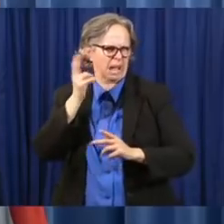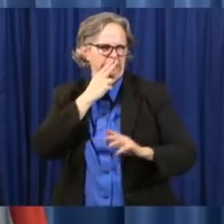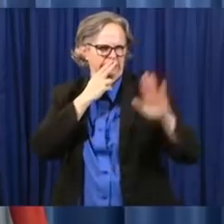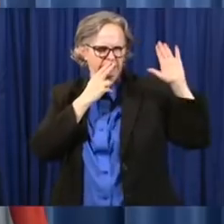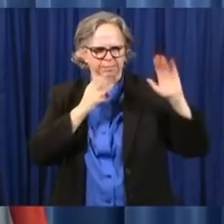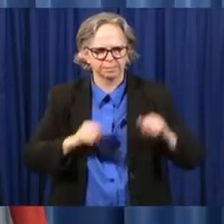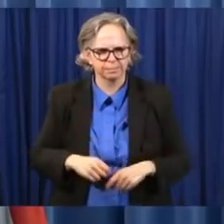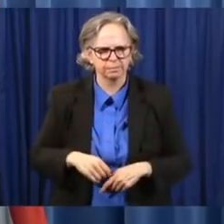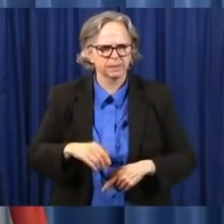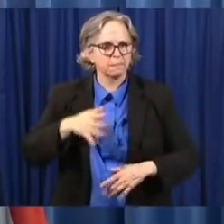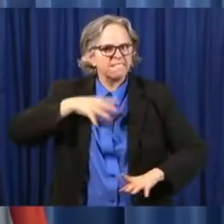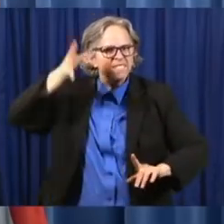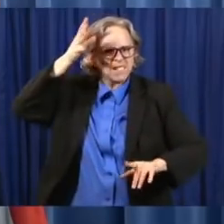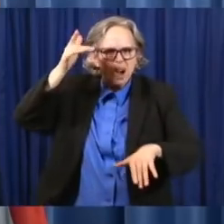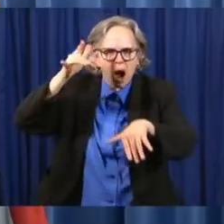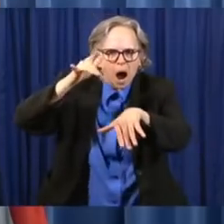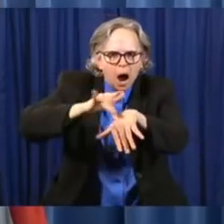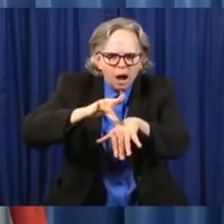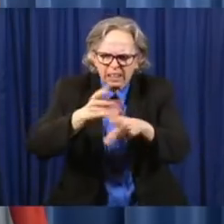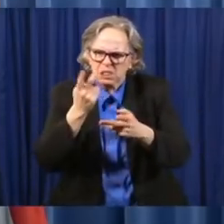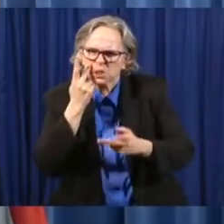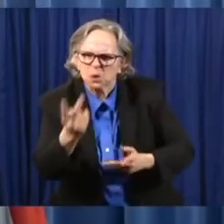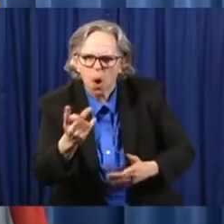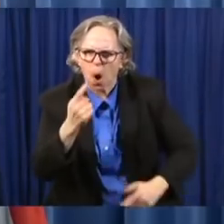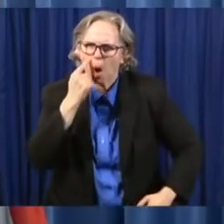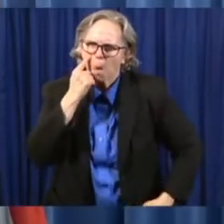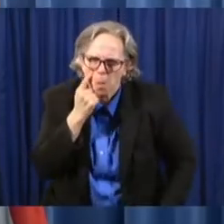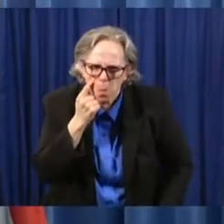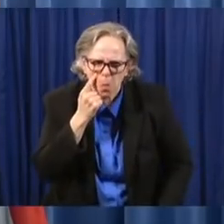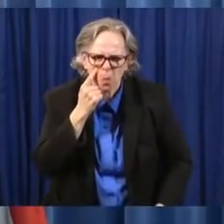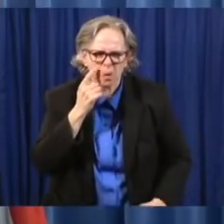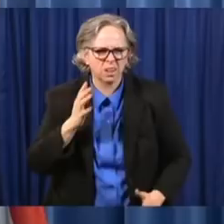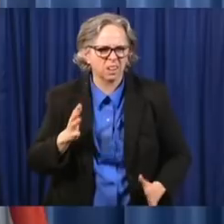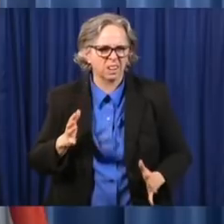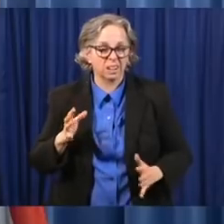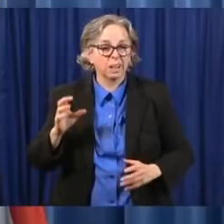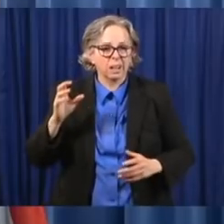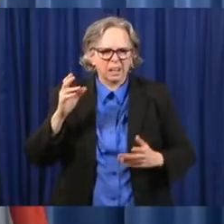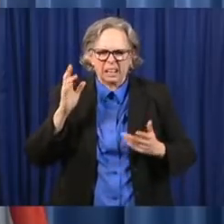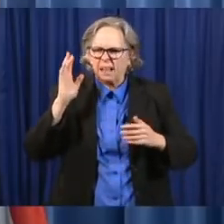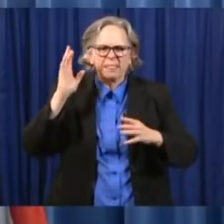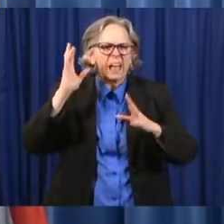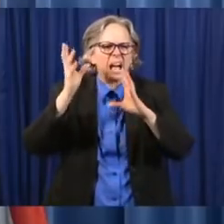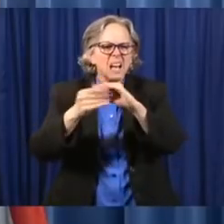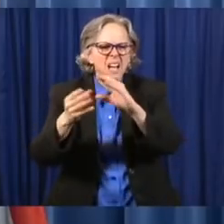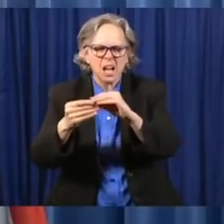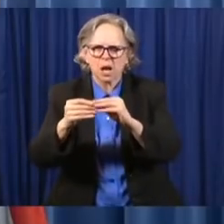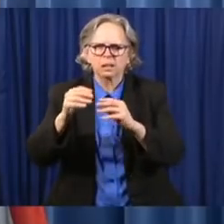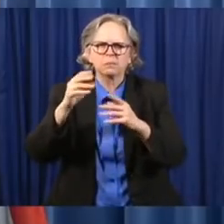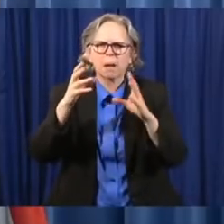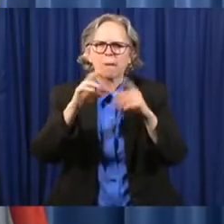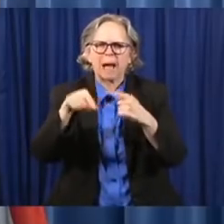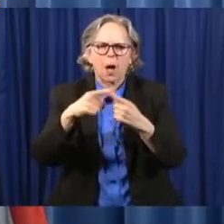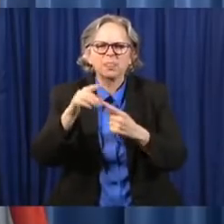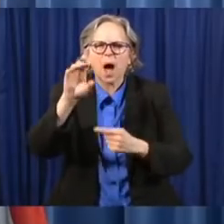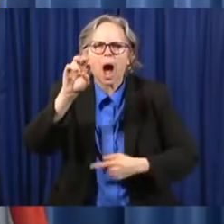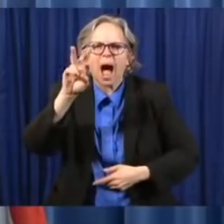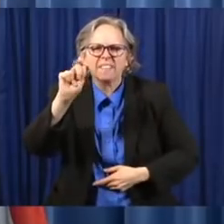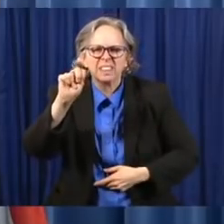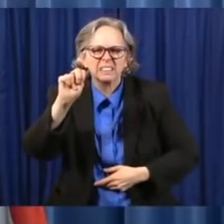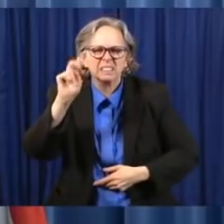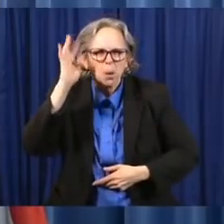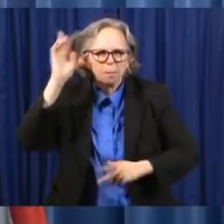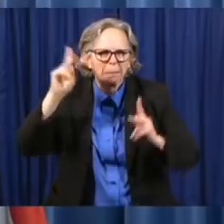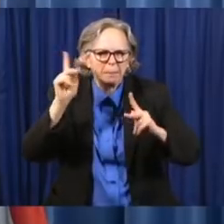on he told me that when he was there, he talked about the ovens that he saw, that the Nazis used to burn the bodies